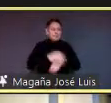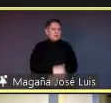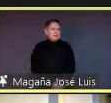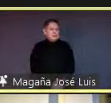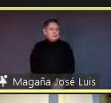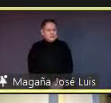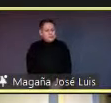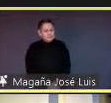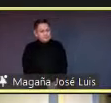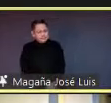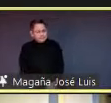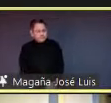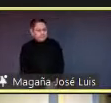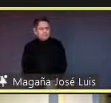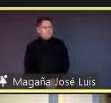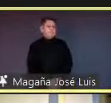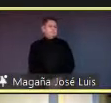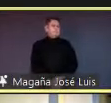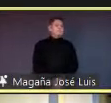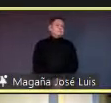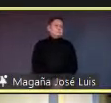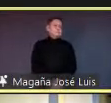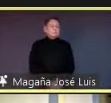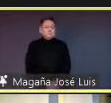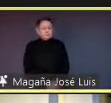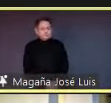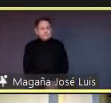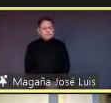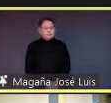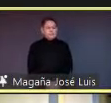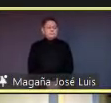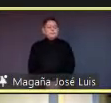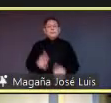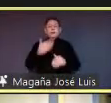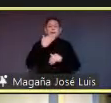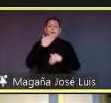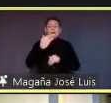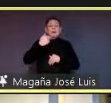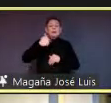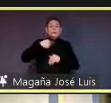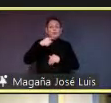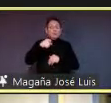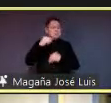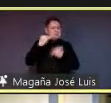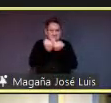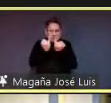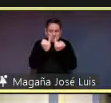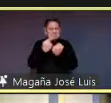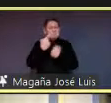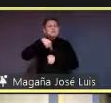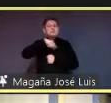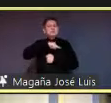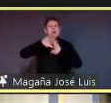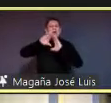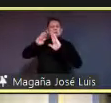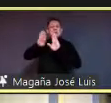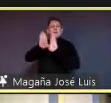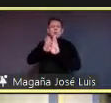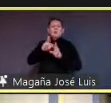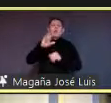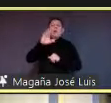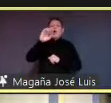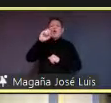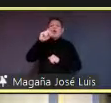Allow me to share with you what has been our competency-based approach.